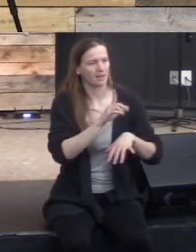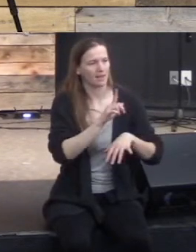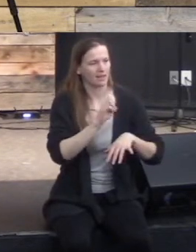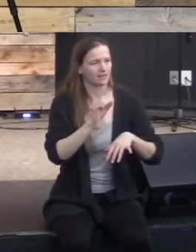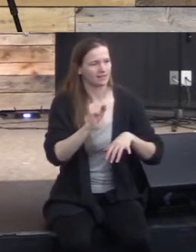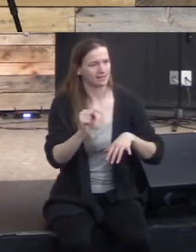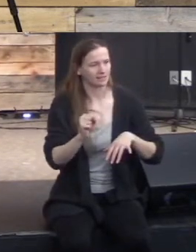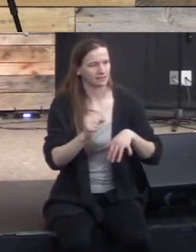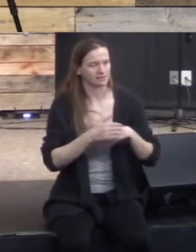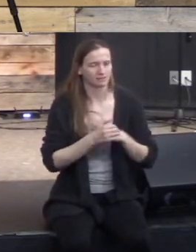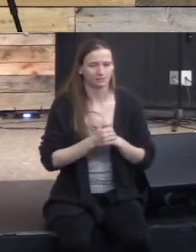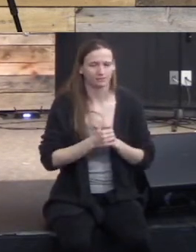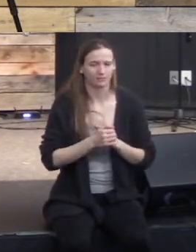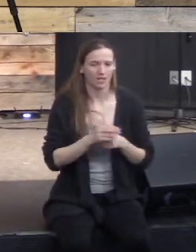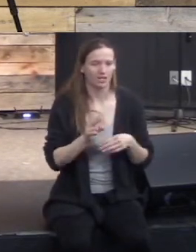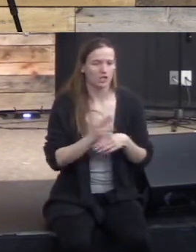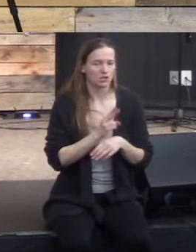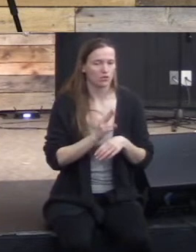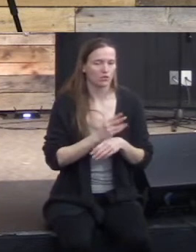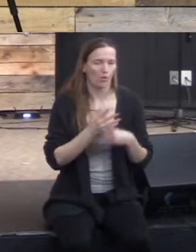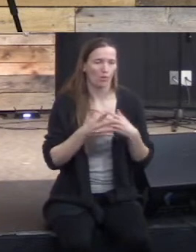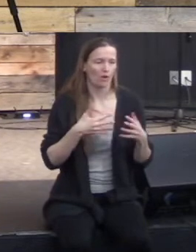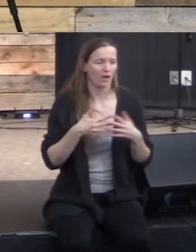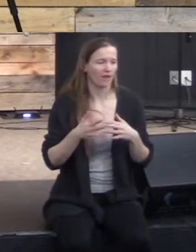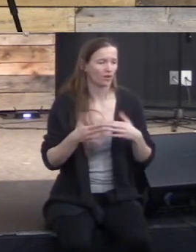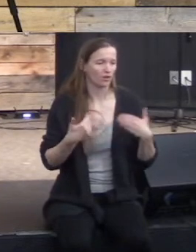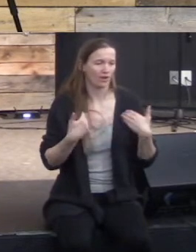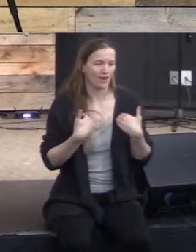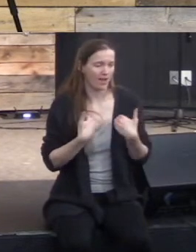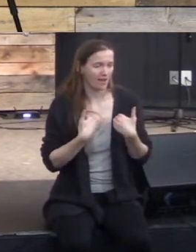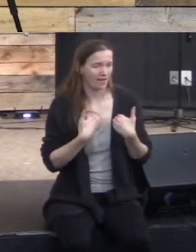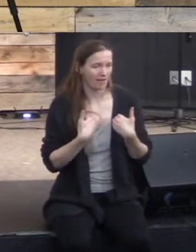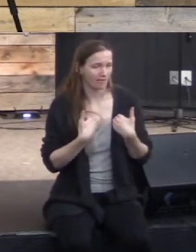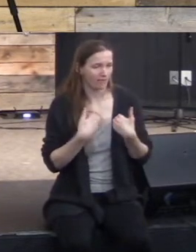Use whatever you have to bless.